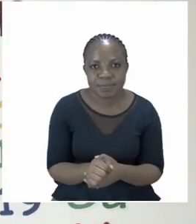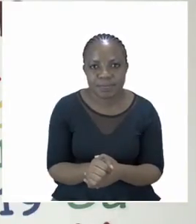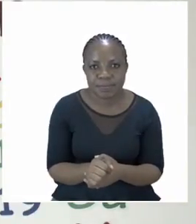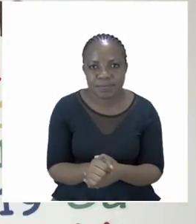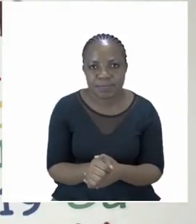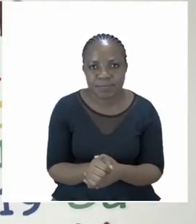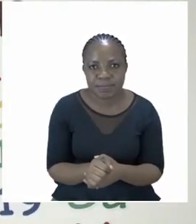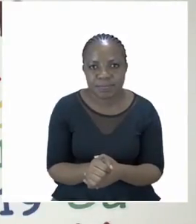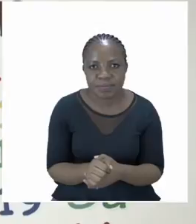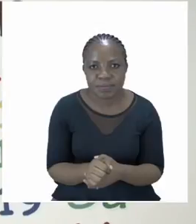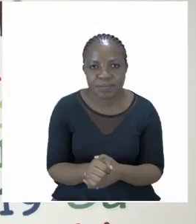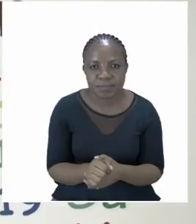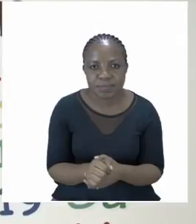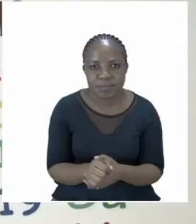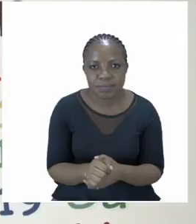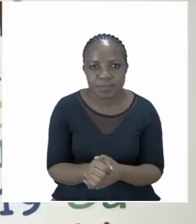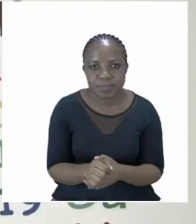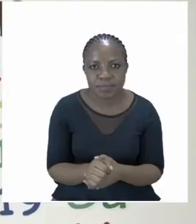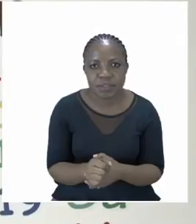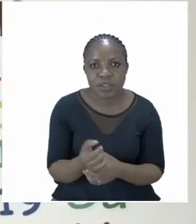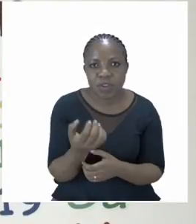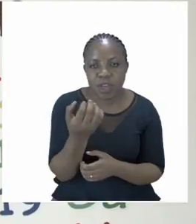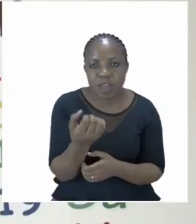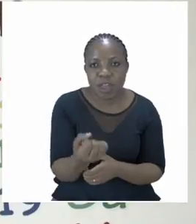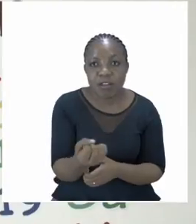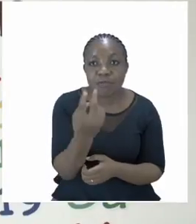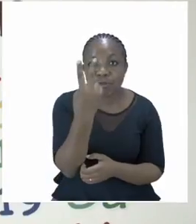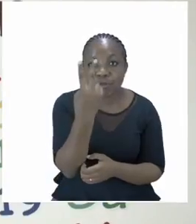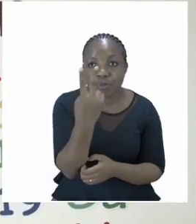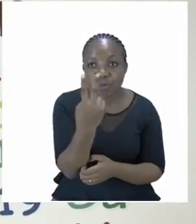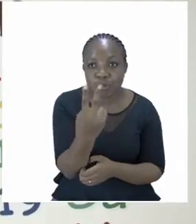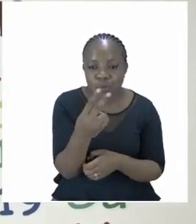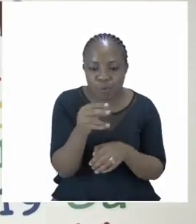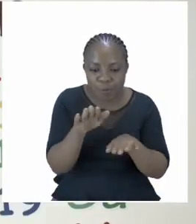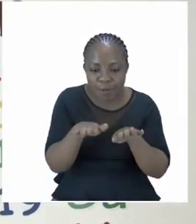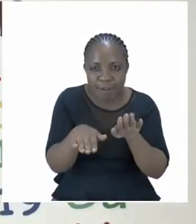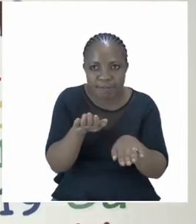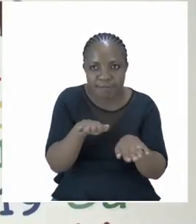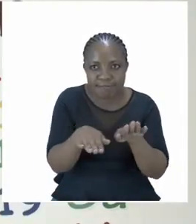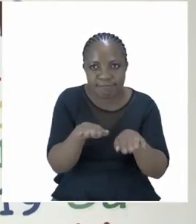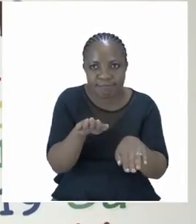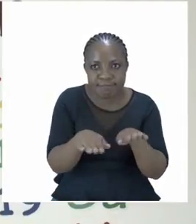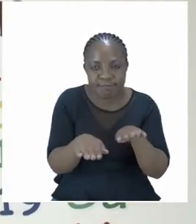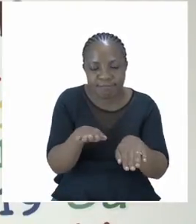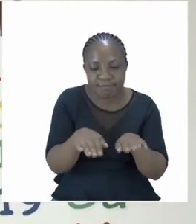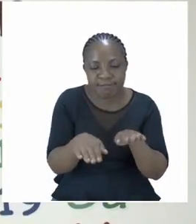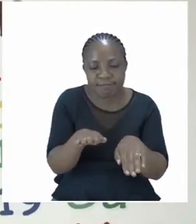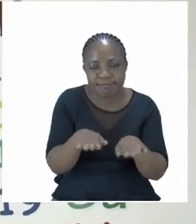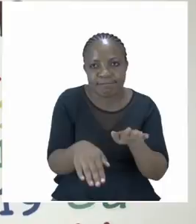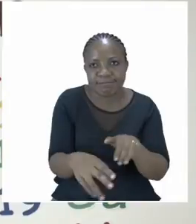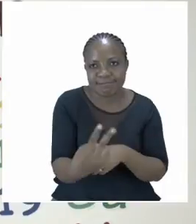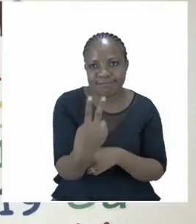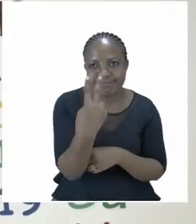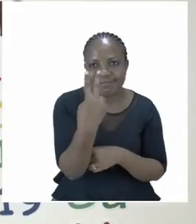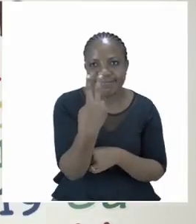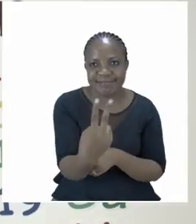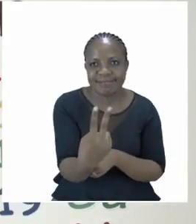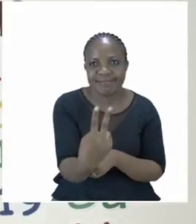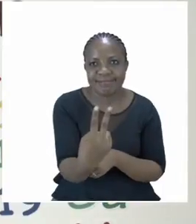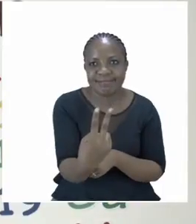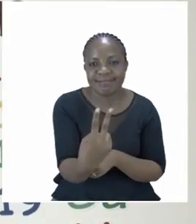two feet. Touch your feet. Two feet. Very